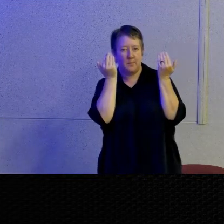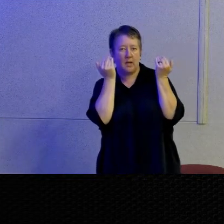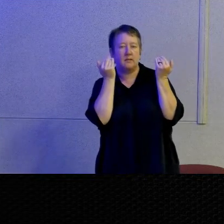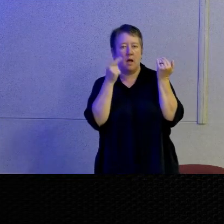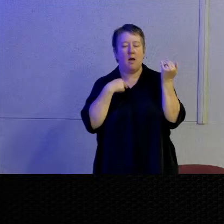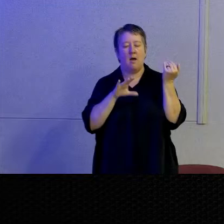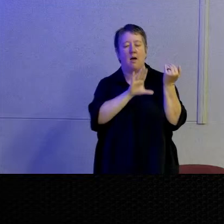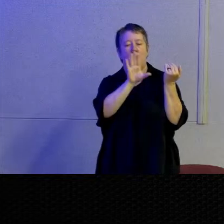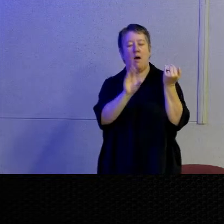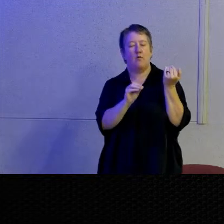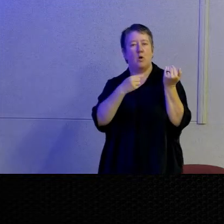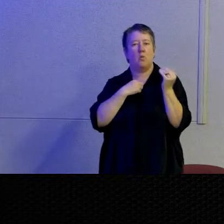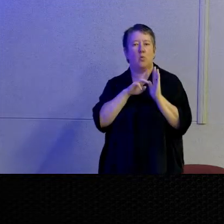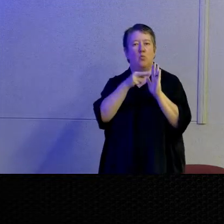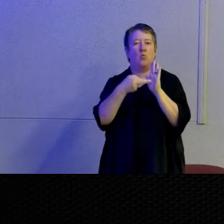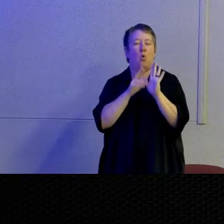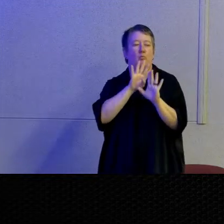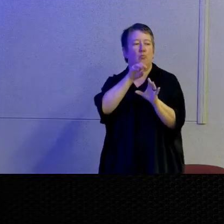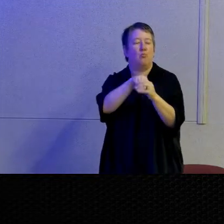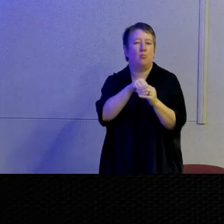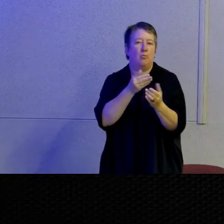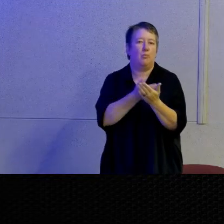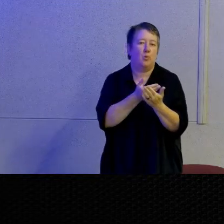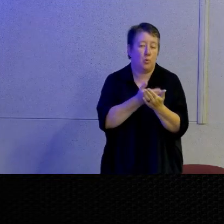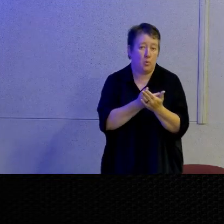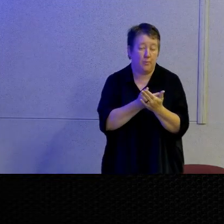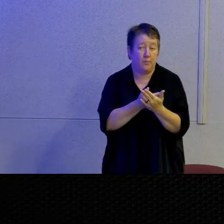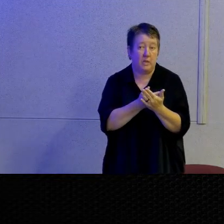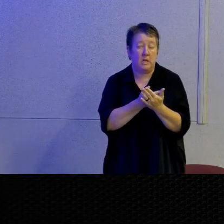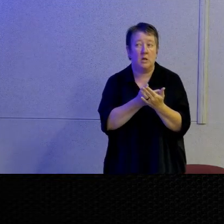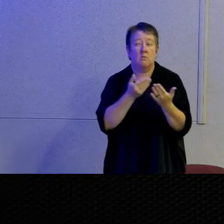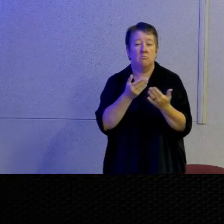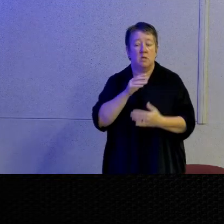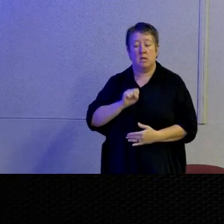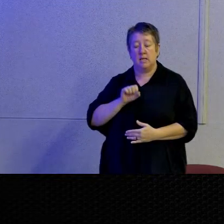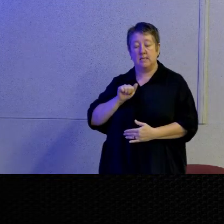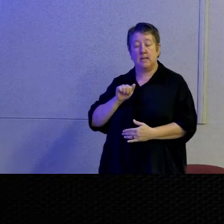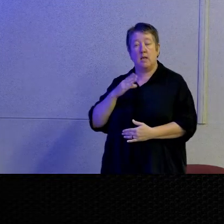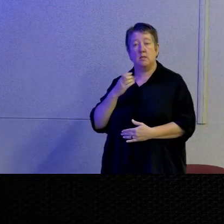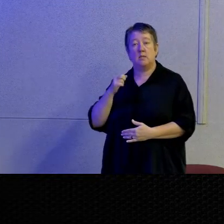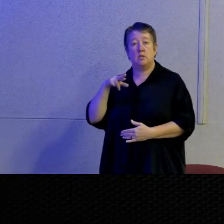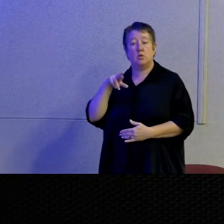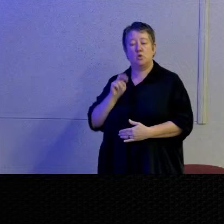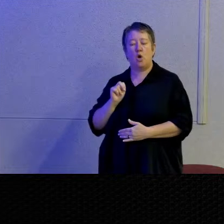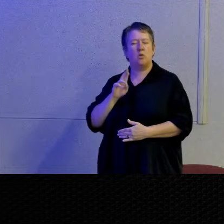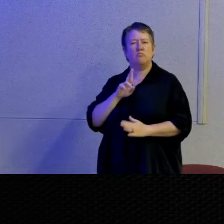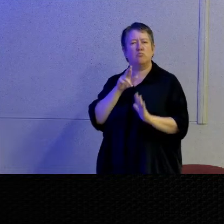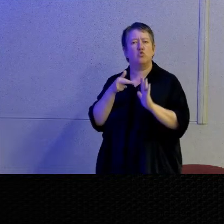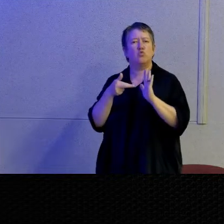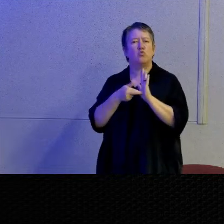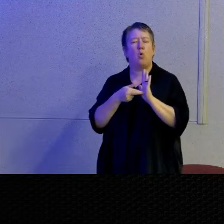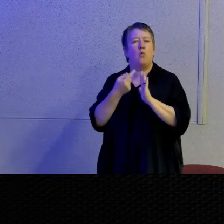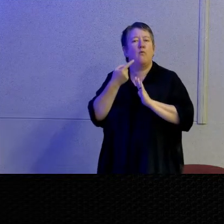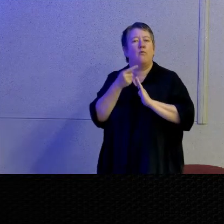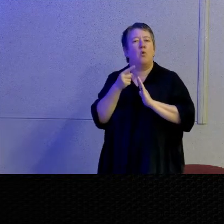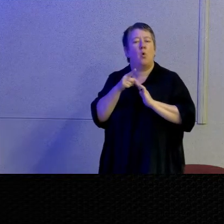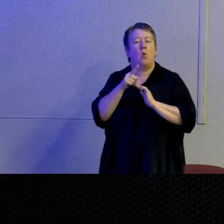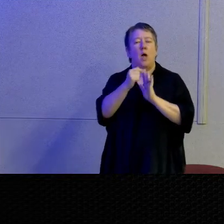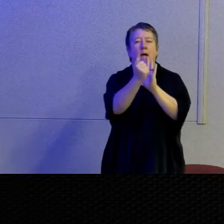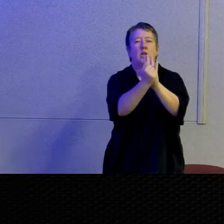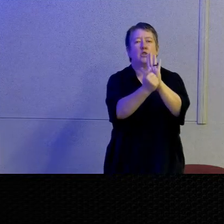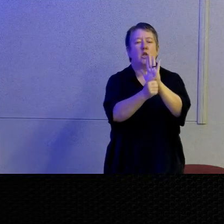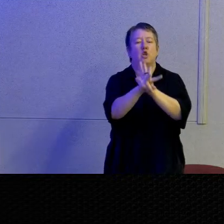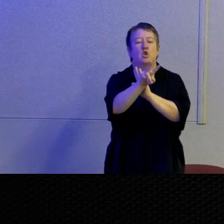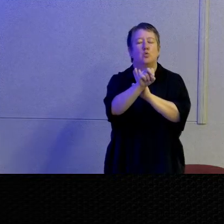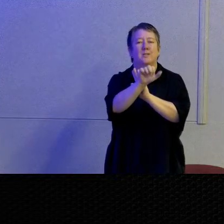the continent. What will be South Africa's role in Agenda 2063, the